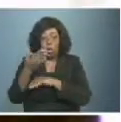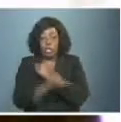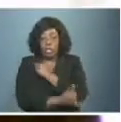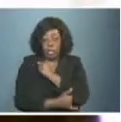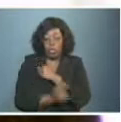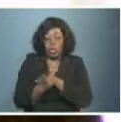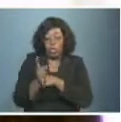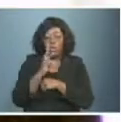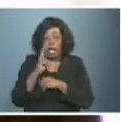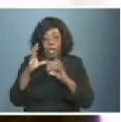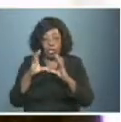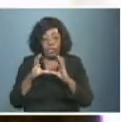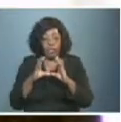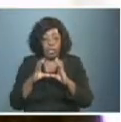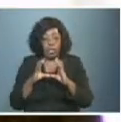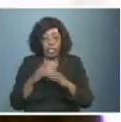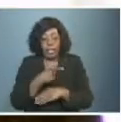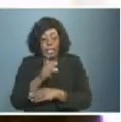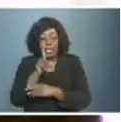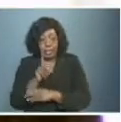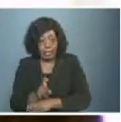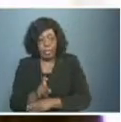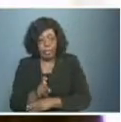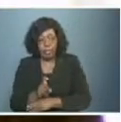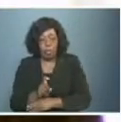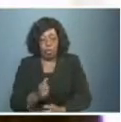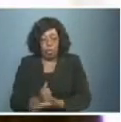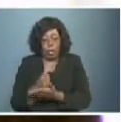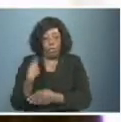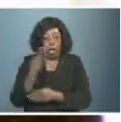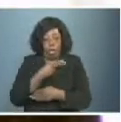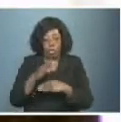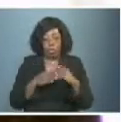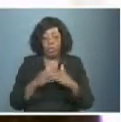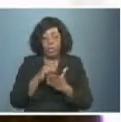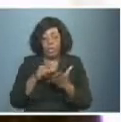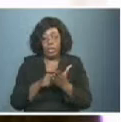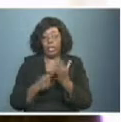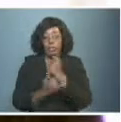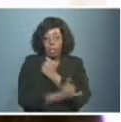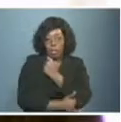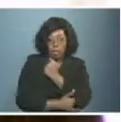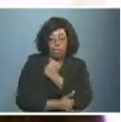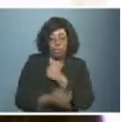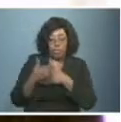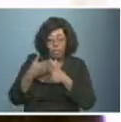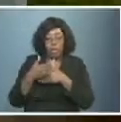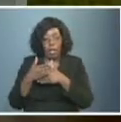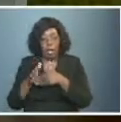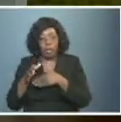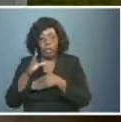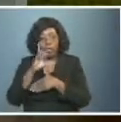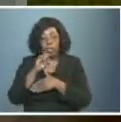that those are the certifications that they need to help us to build this country post-COVID and